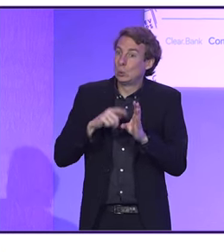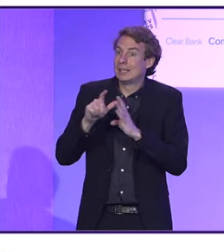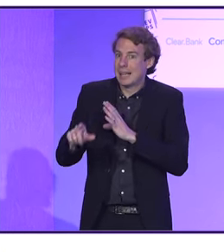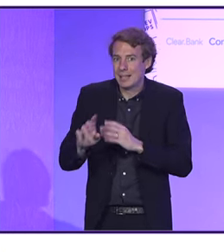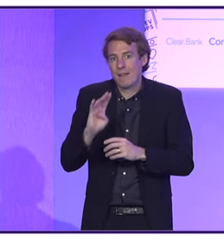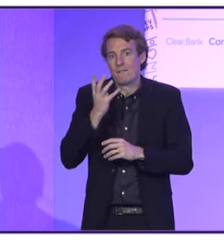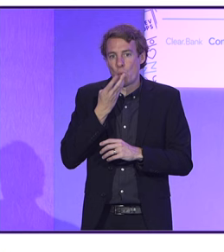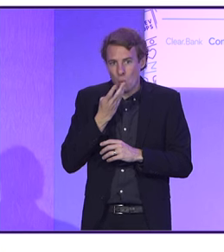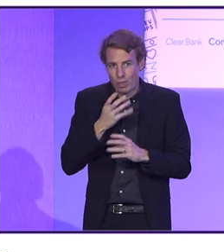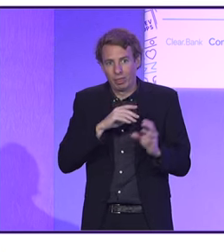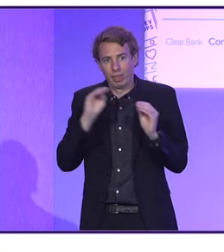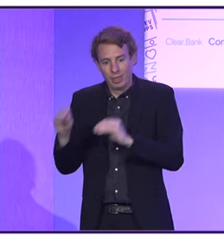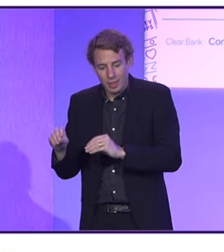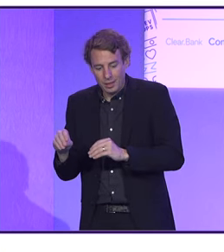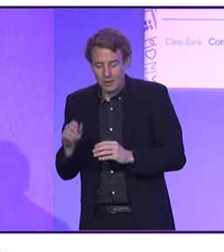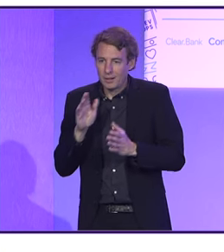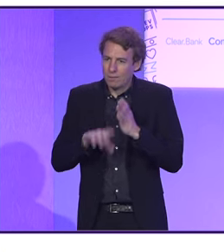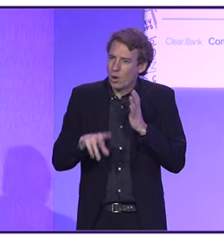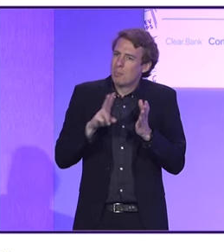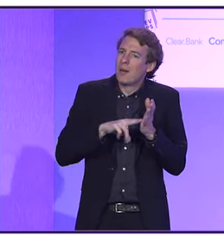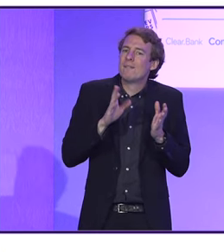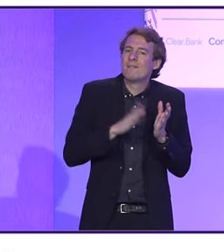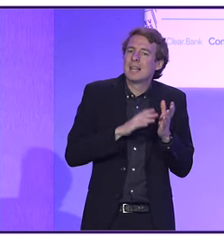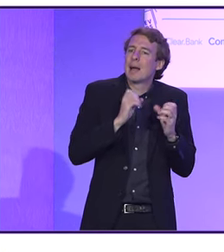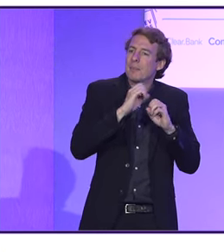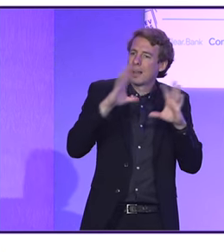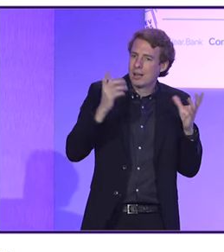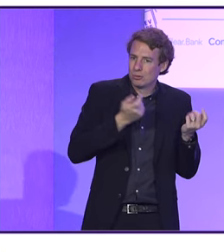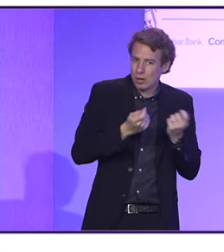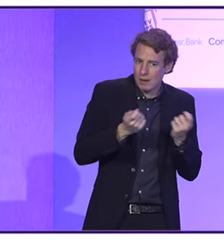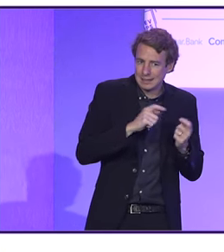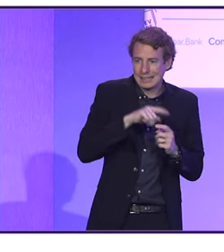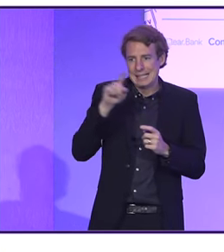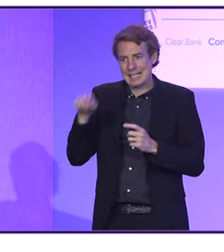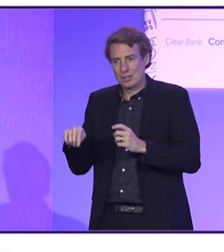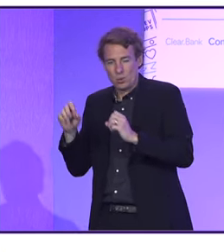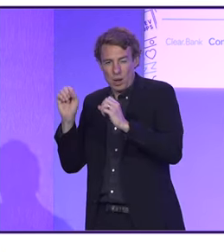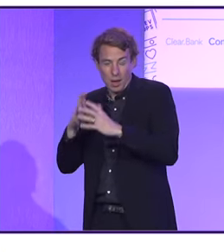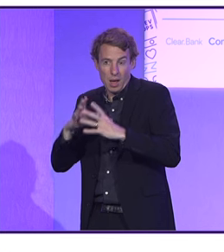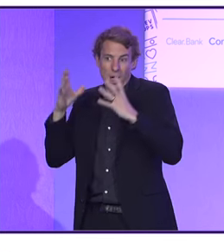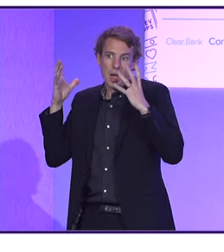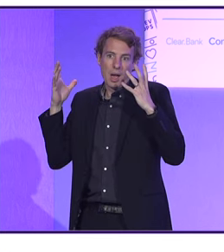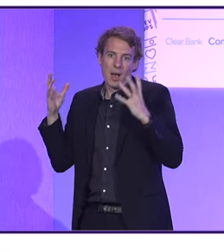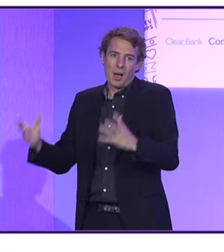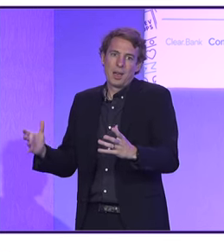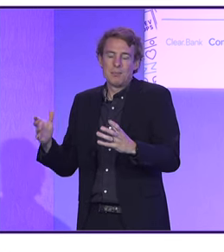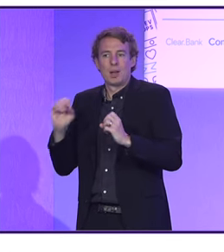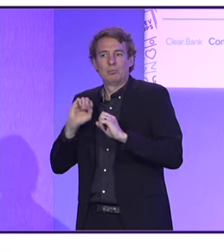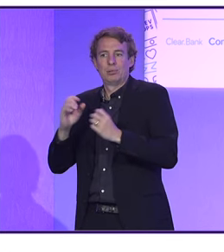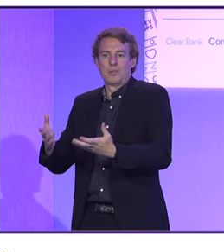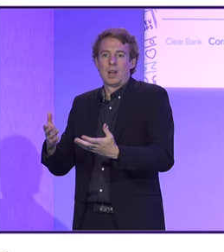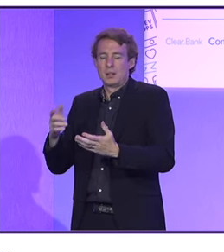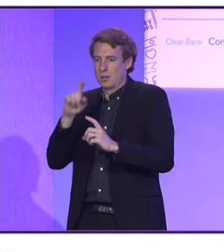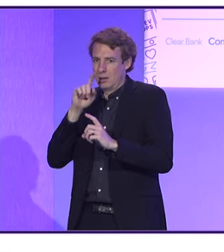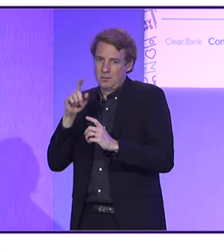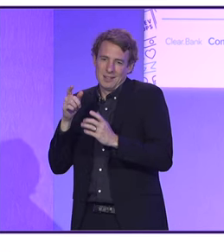time from the VMware vCloud Director things into a hyperscale cloud provider, which I'm not going to be able to keep anonymous, so